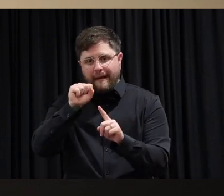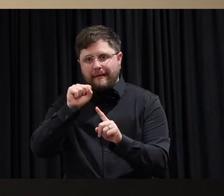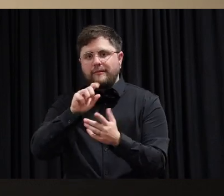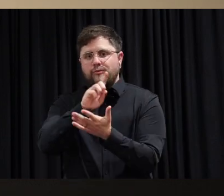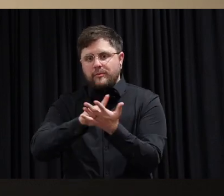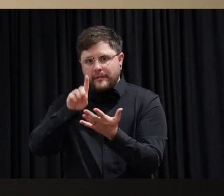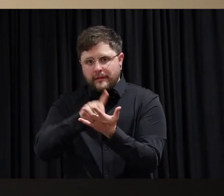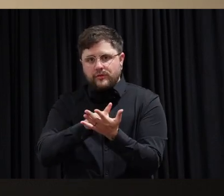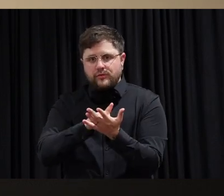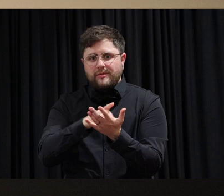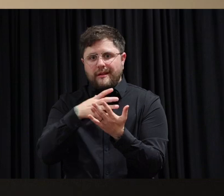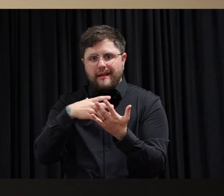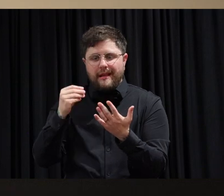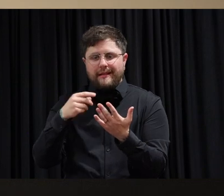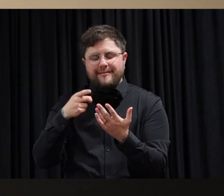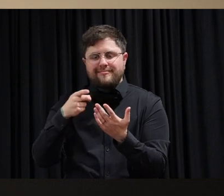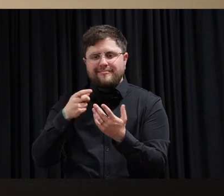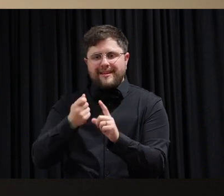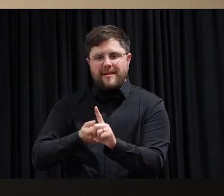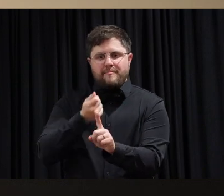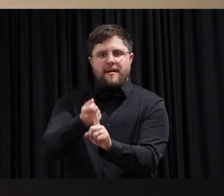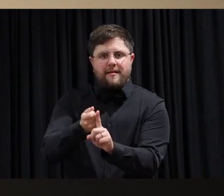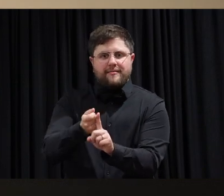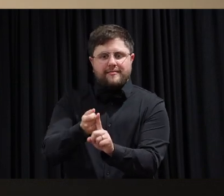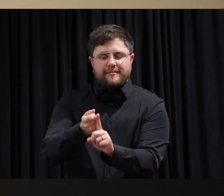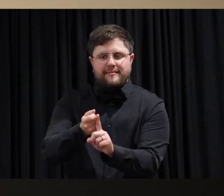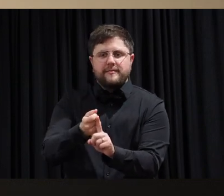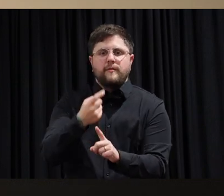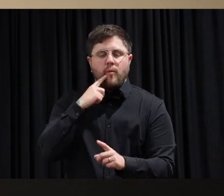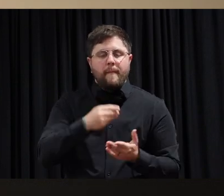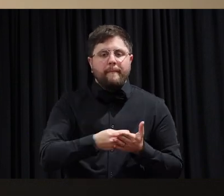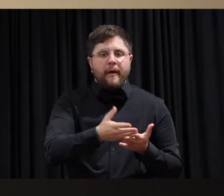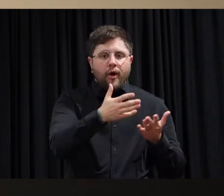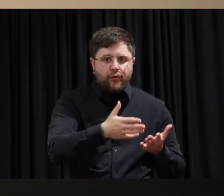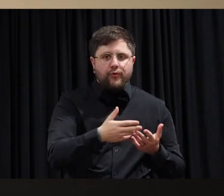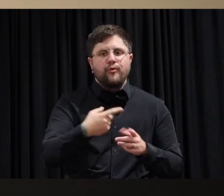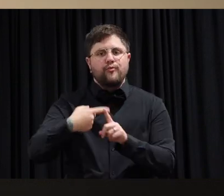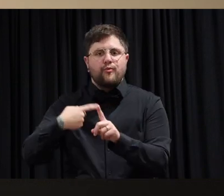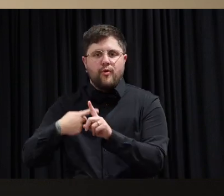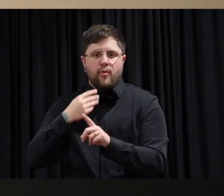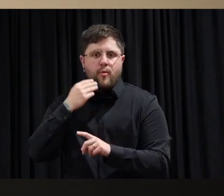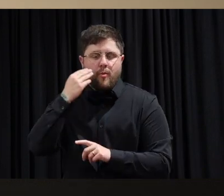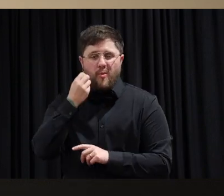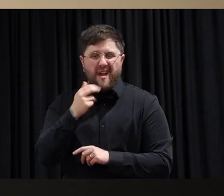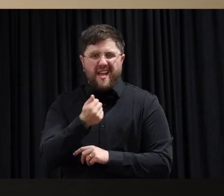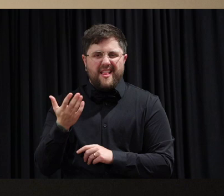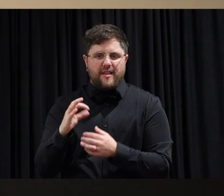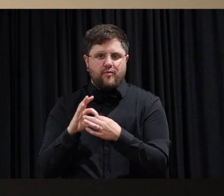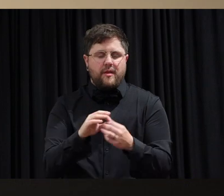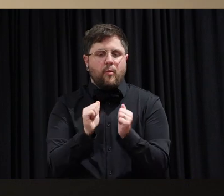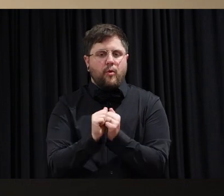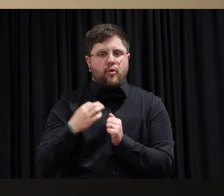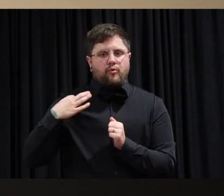discrimination, and this desperate impacts in buying or renting a home or related to